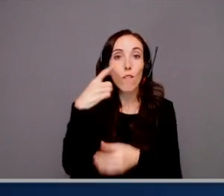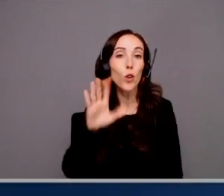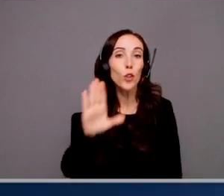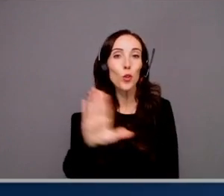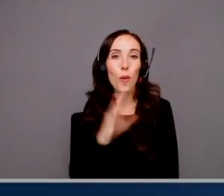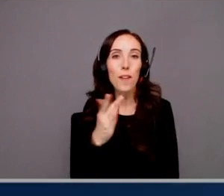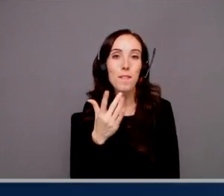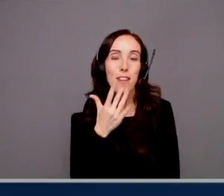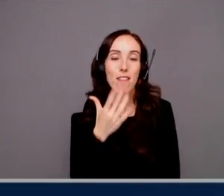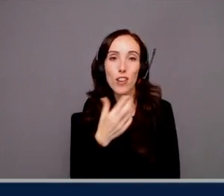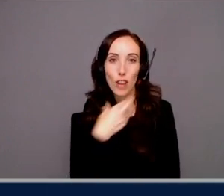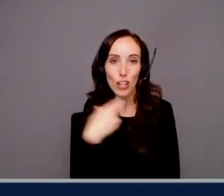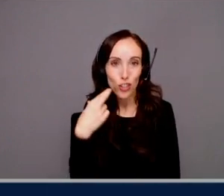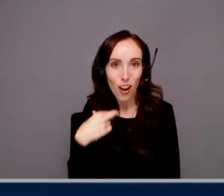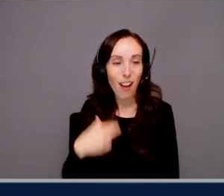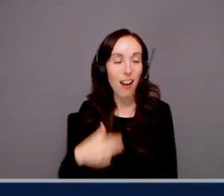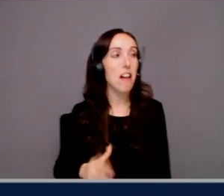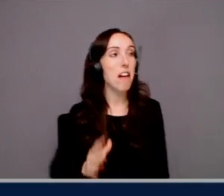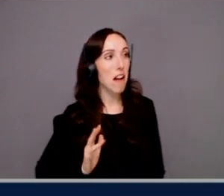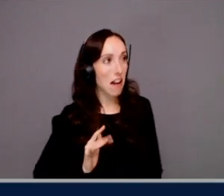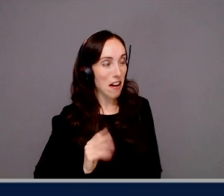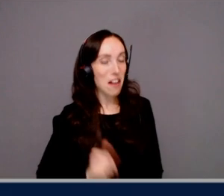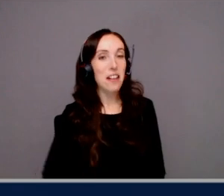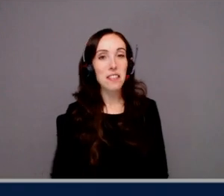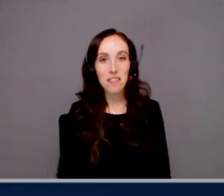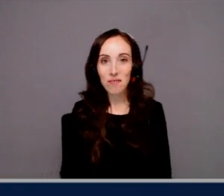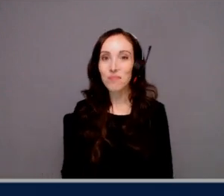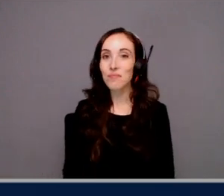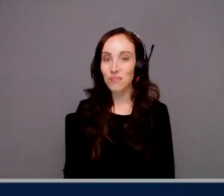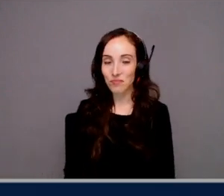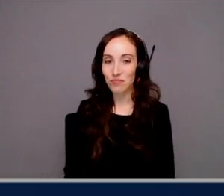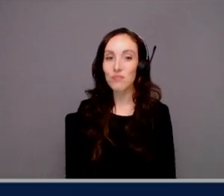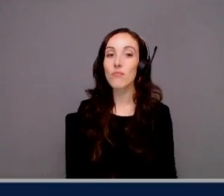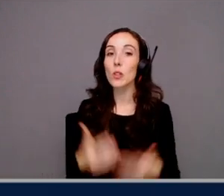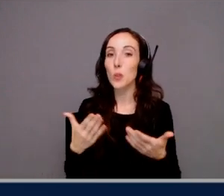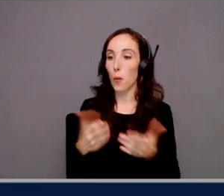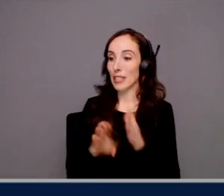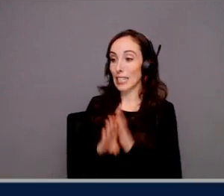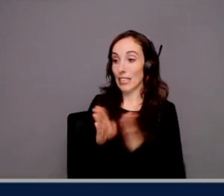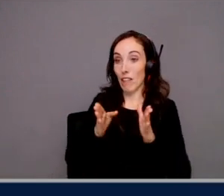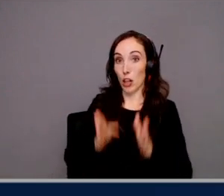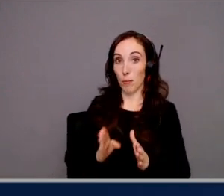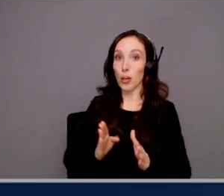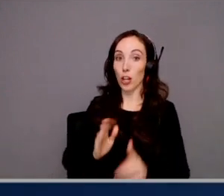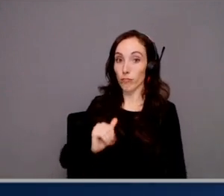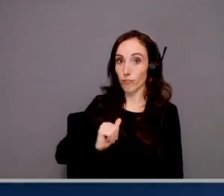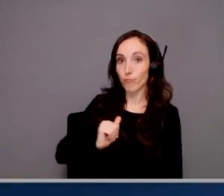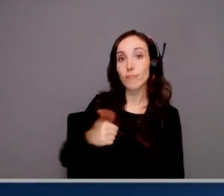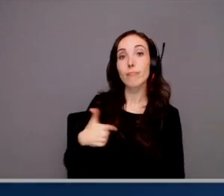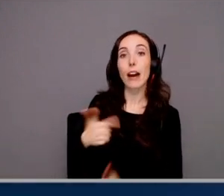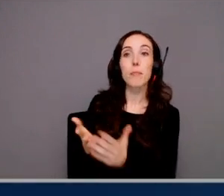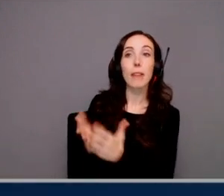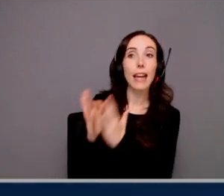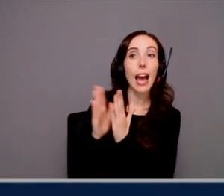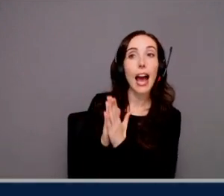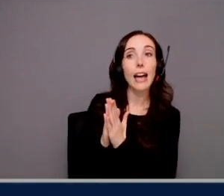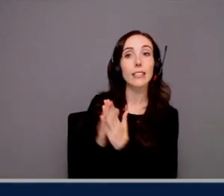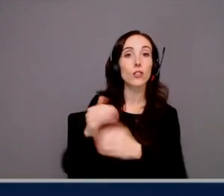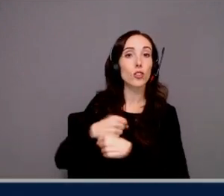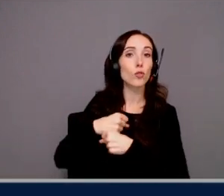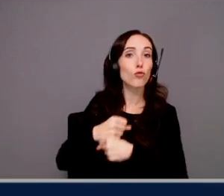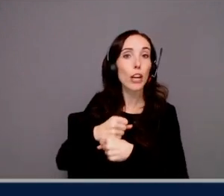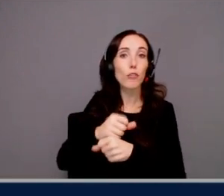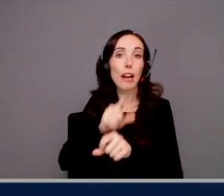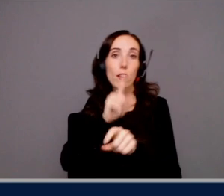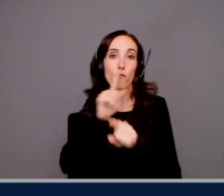Ah. So, we, as a developer, I have been asked to generate a report